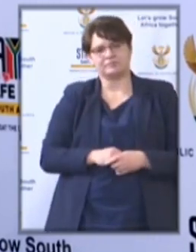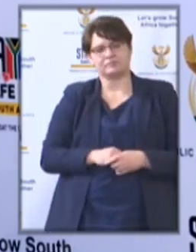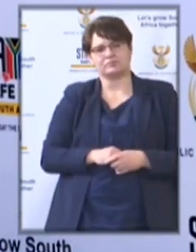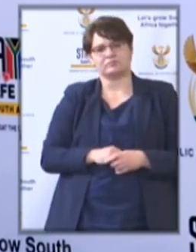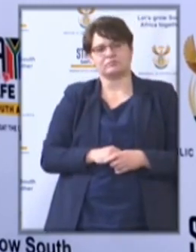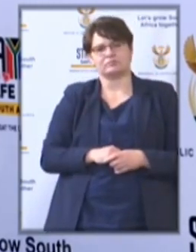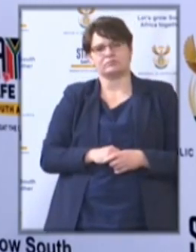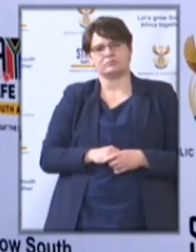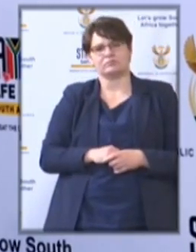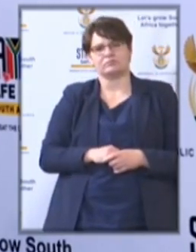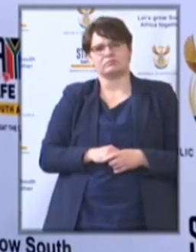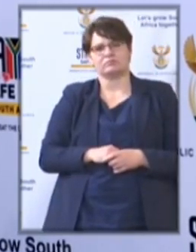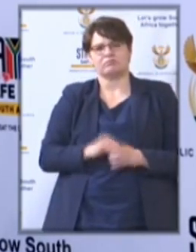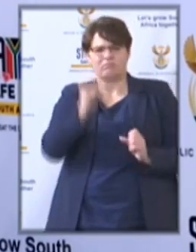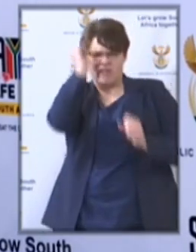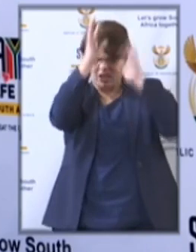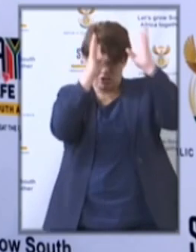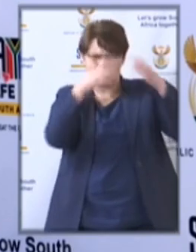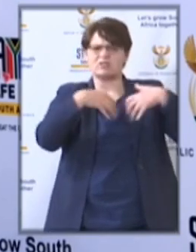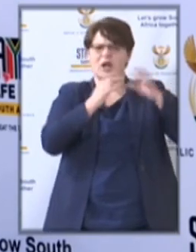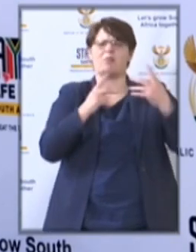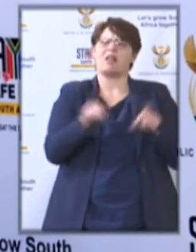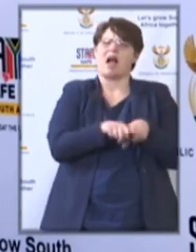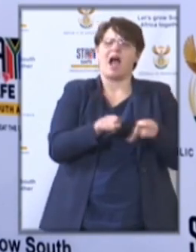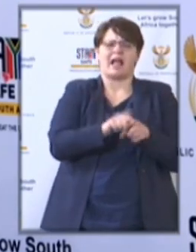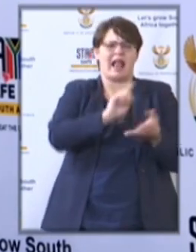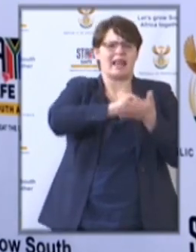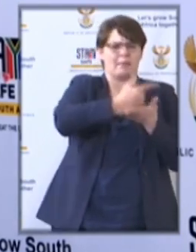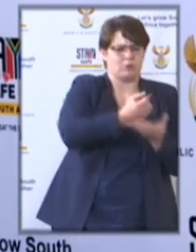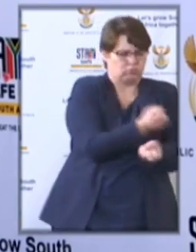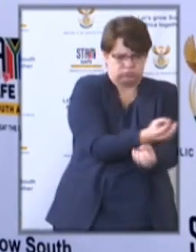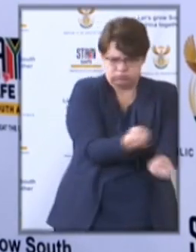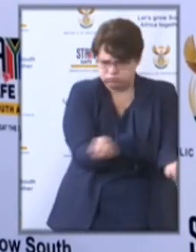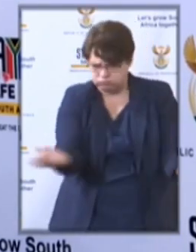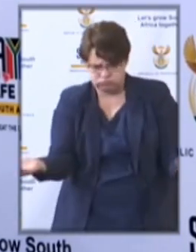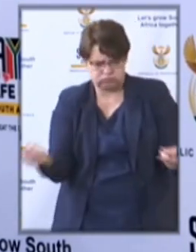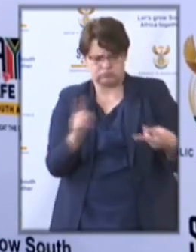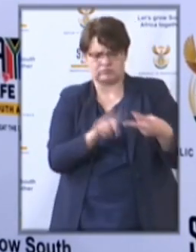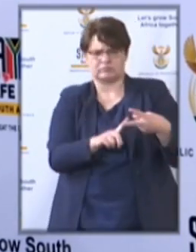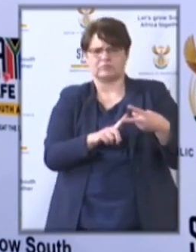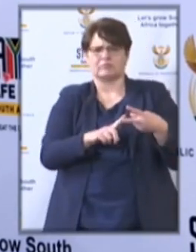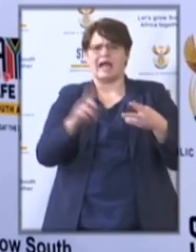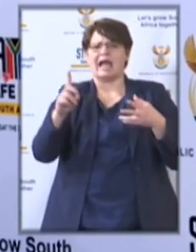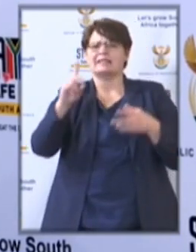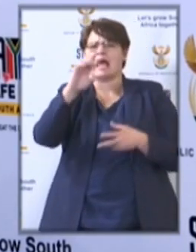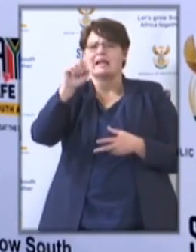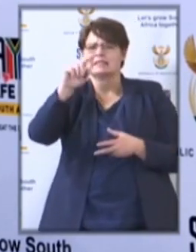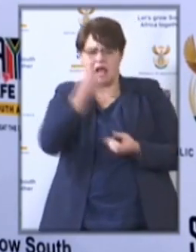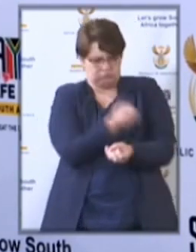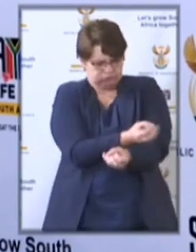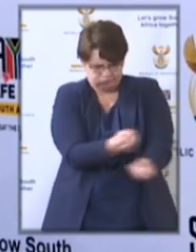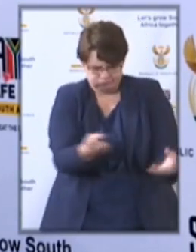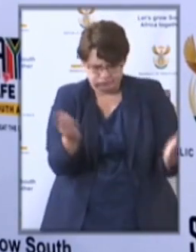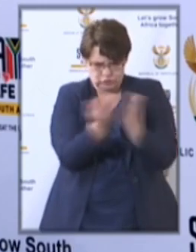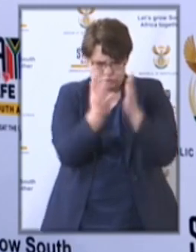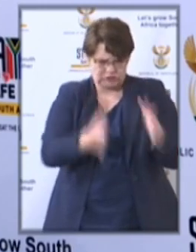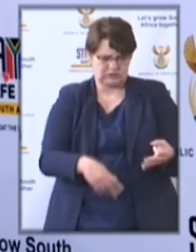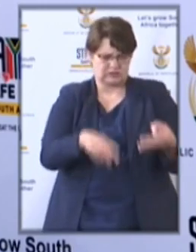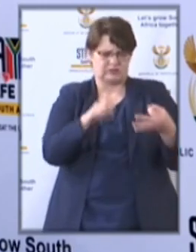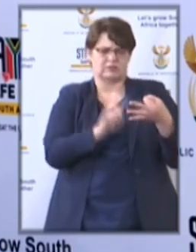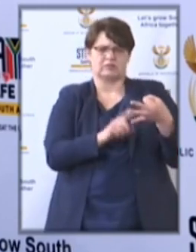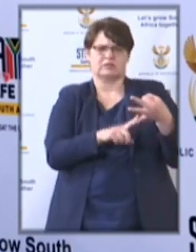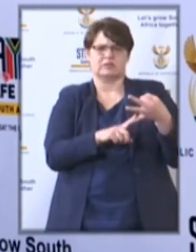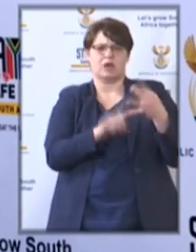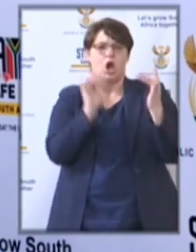We've started with some initiatives like distribution of laptops and data to students, the development of